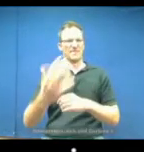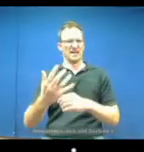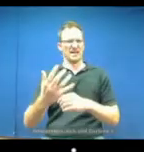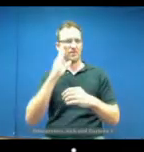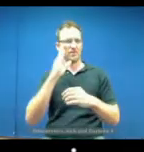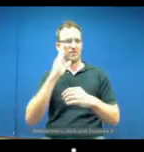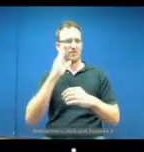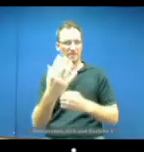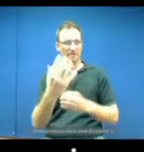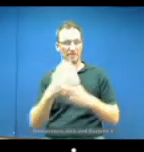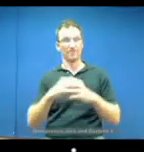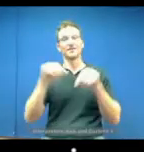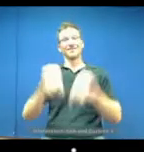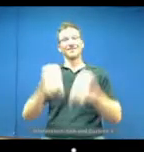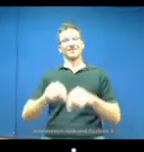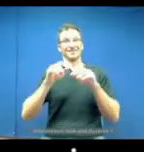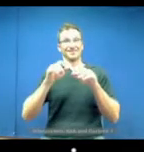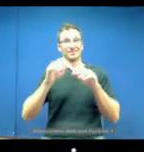violence matters.